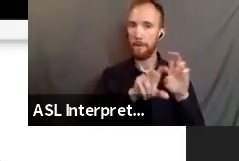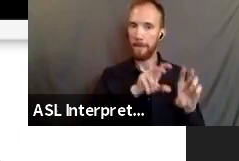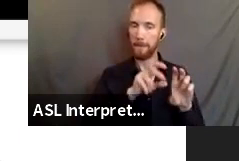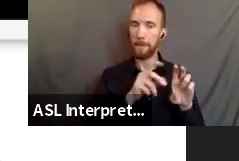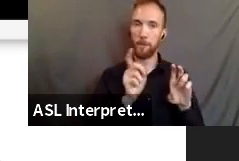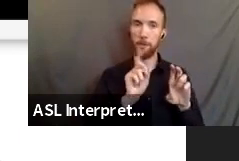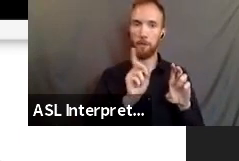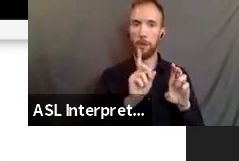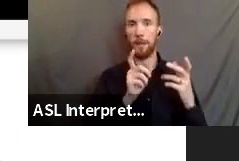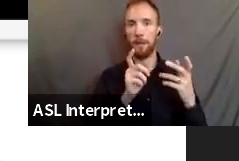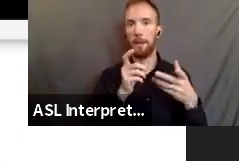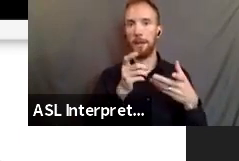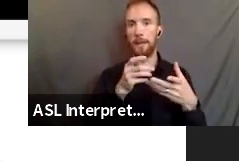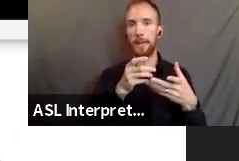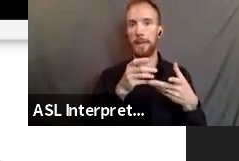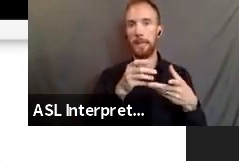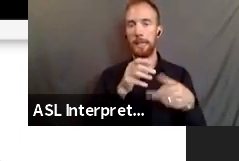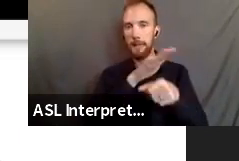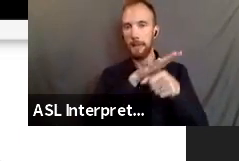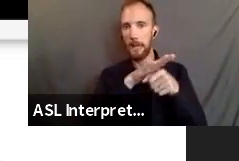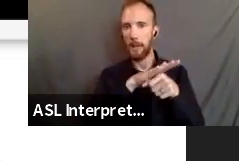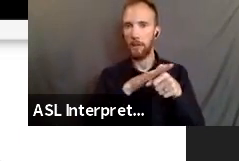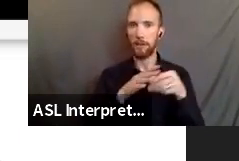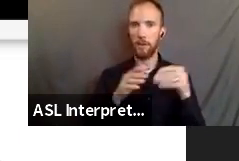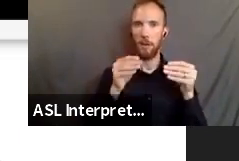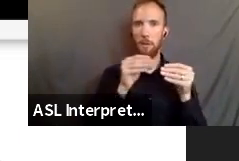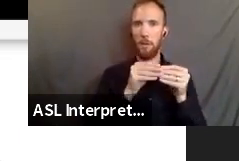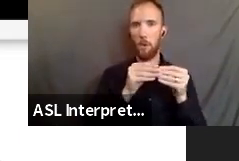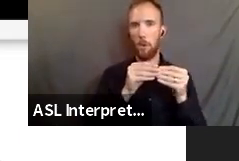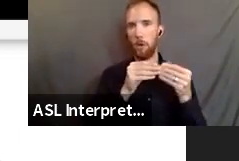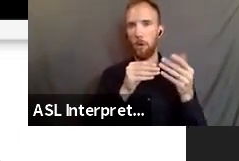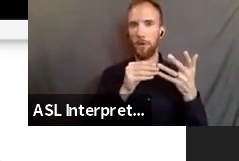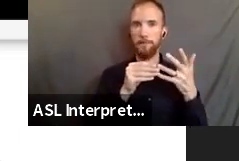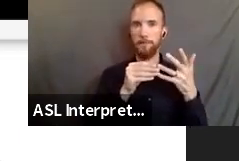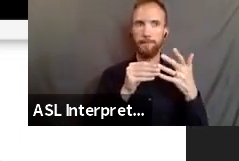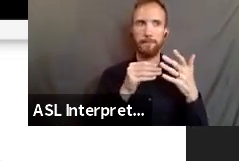the spaces um that have been historically underserved